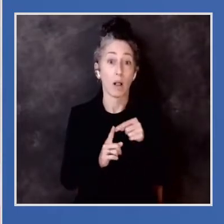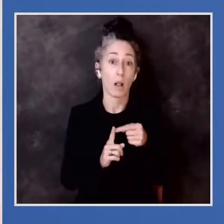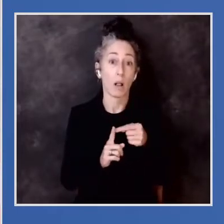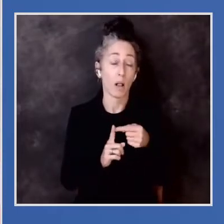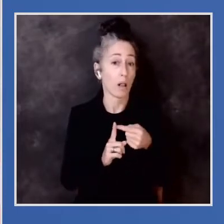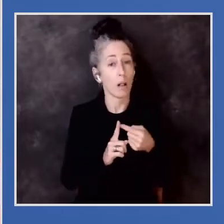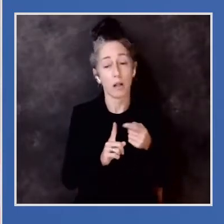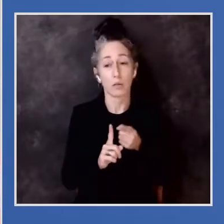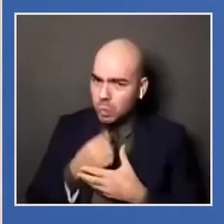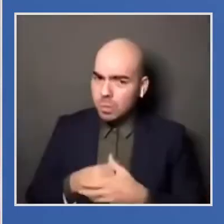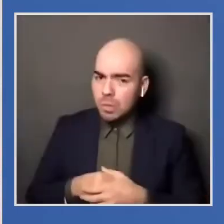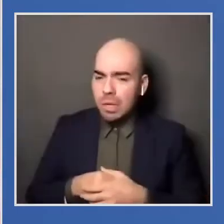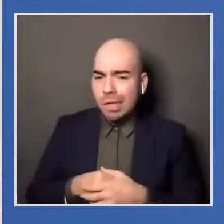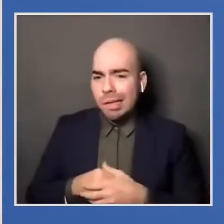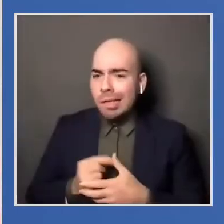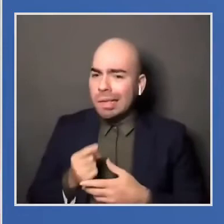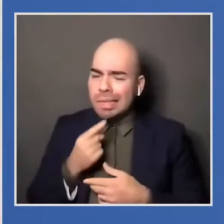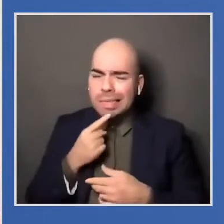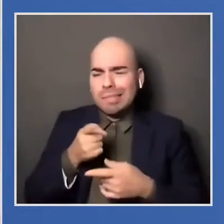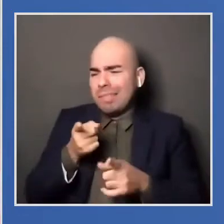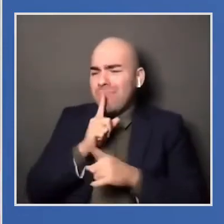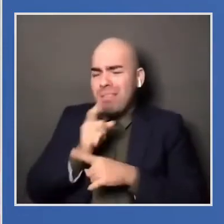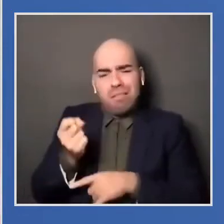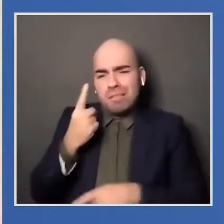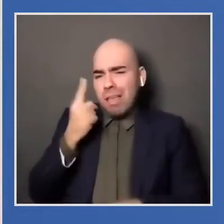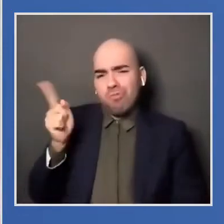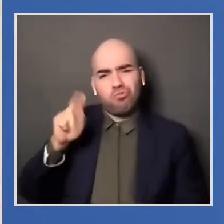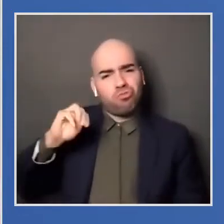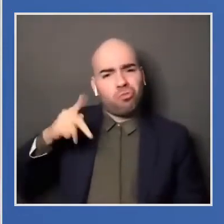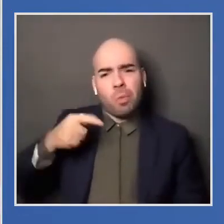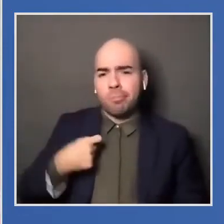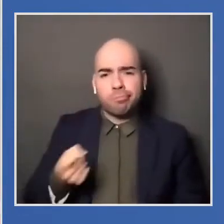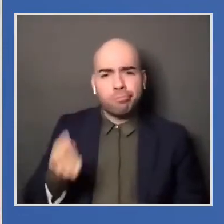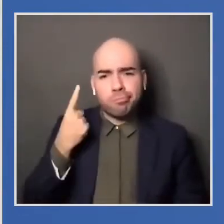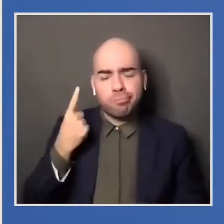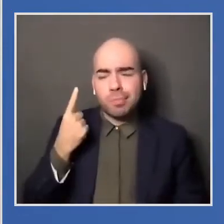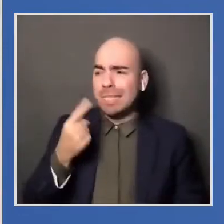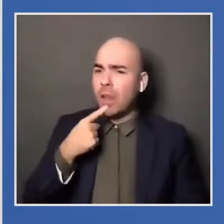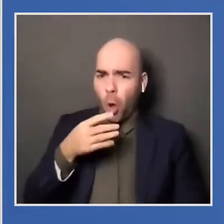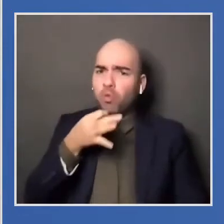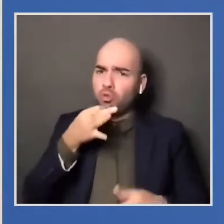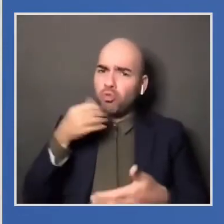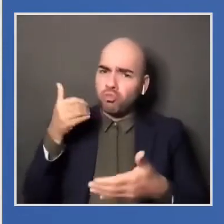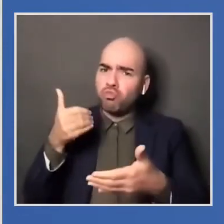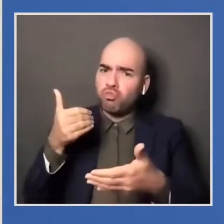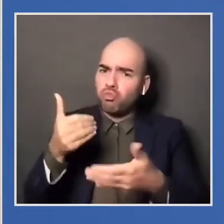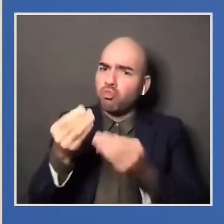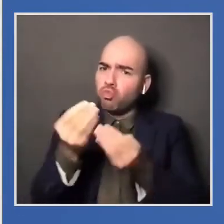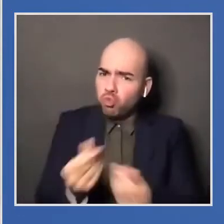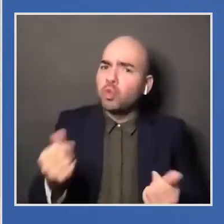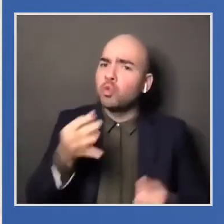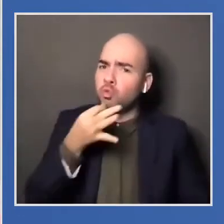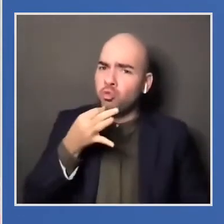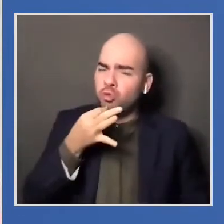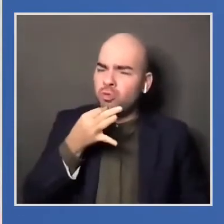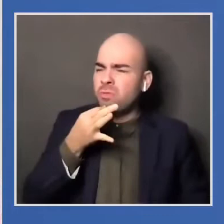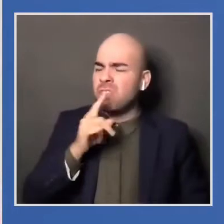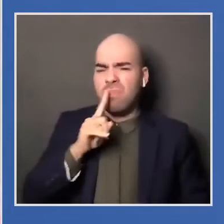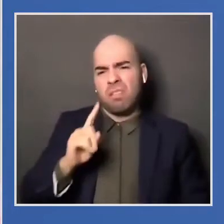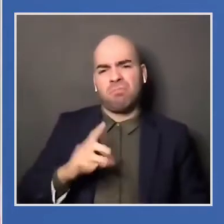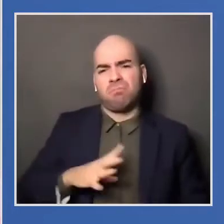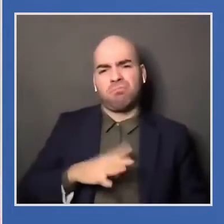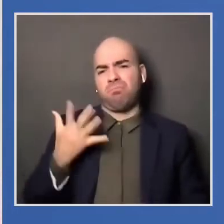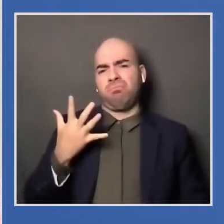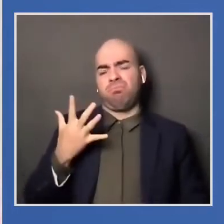He says, removed from reality and as offensive as when he told us the virus affects virtually